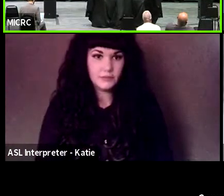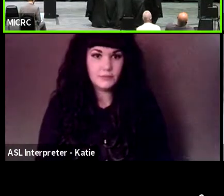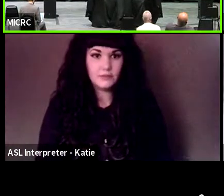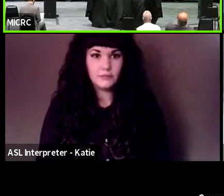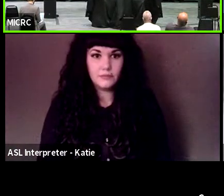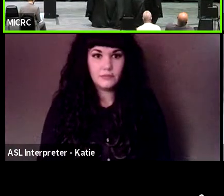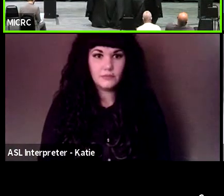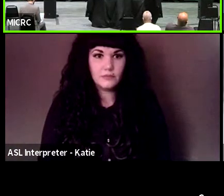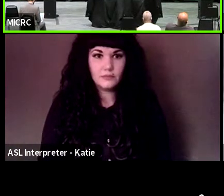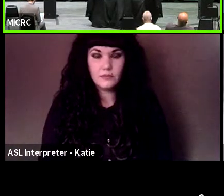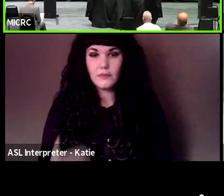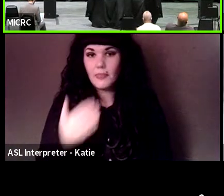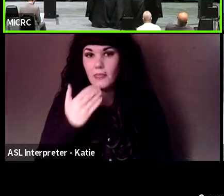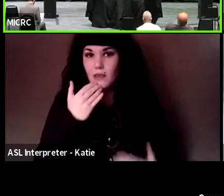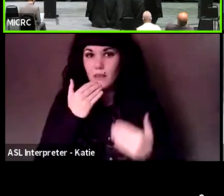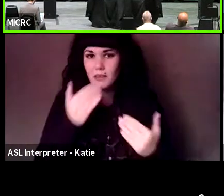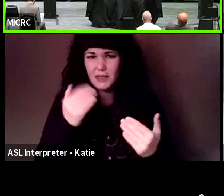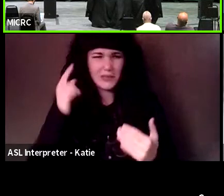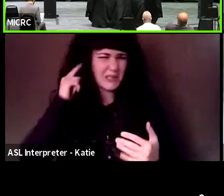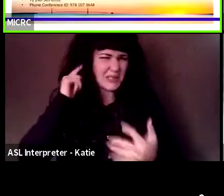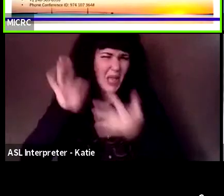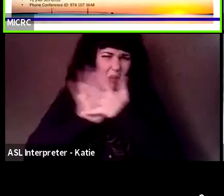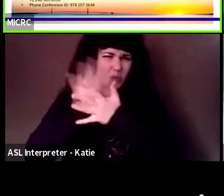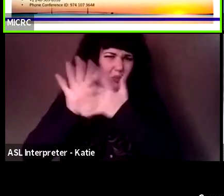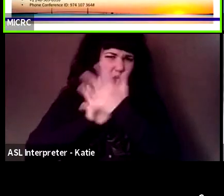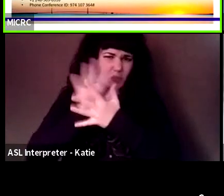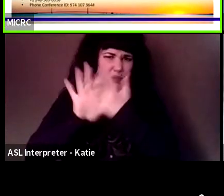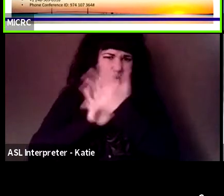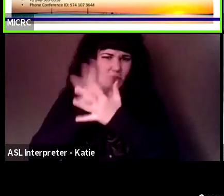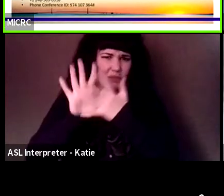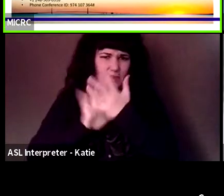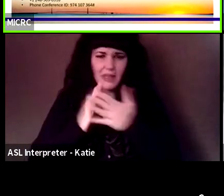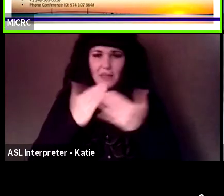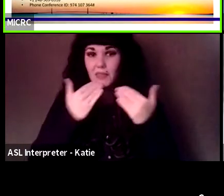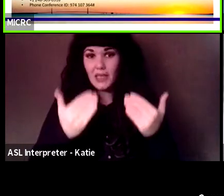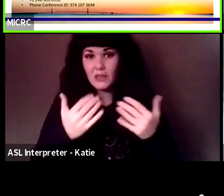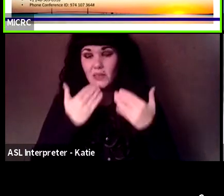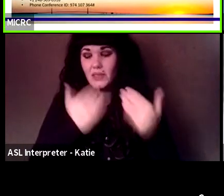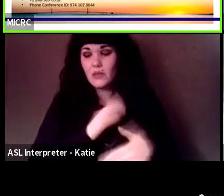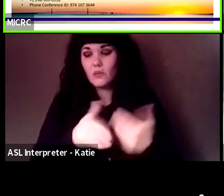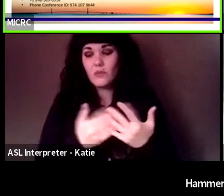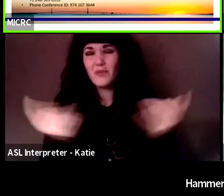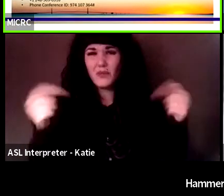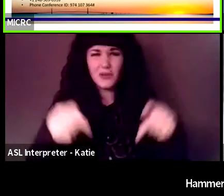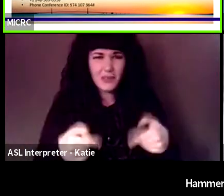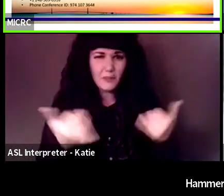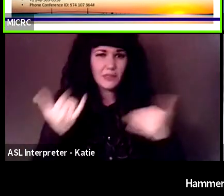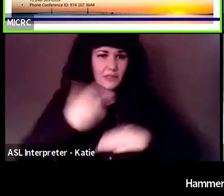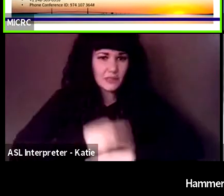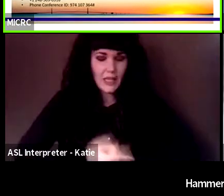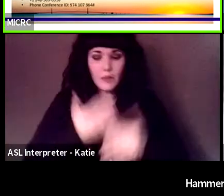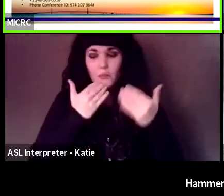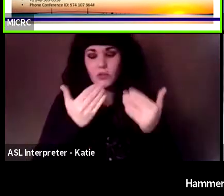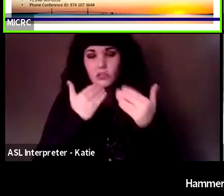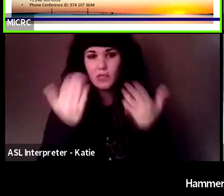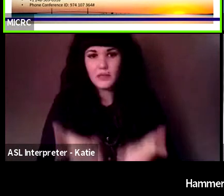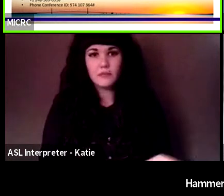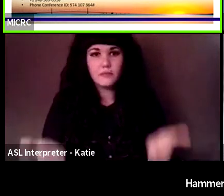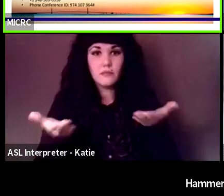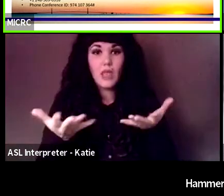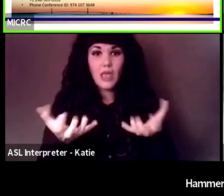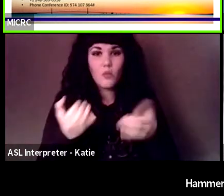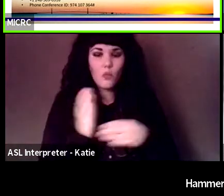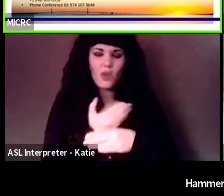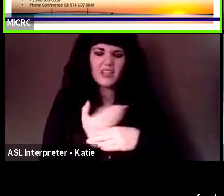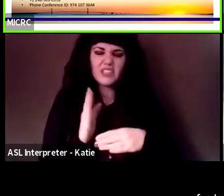Thank you, Commissioner Kellum, and thanks everybody for being here with us today. We really appreciate your attendance. And I just want to share a little bit